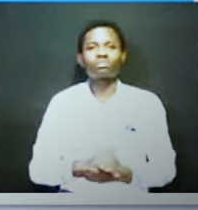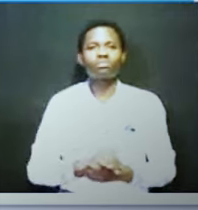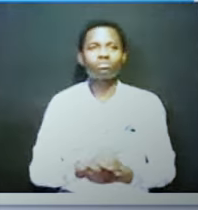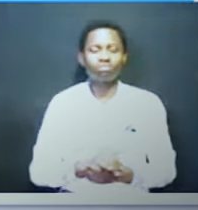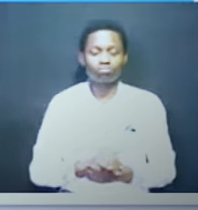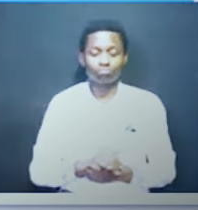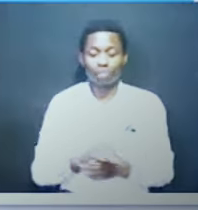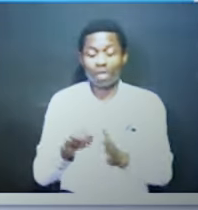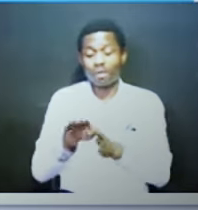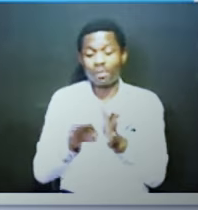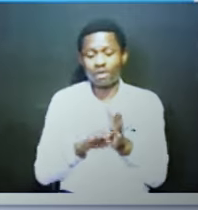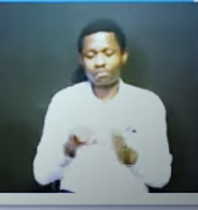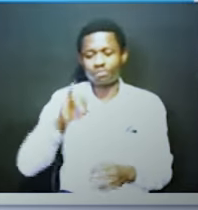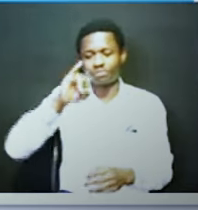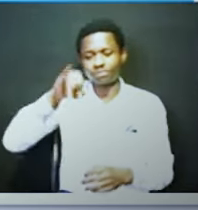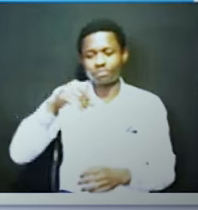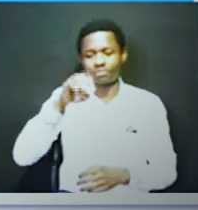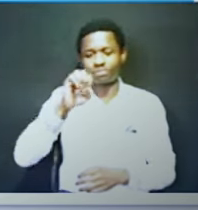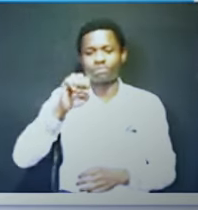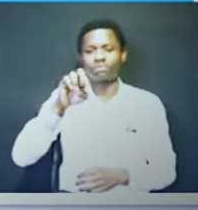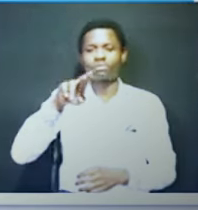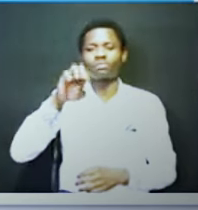Jeremiah chapter